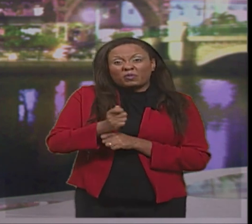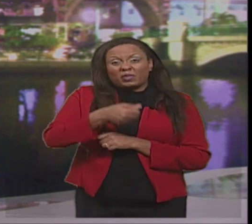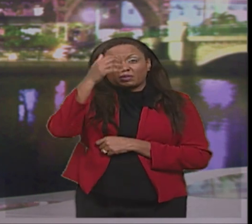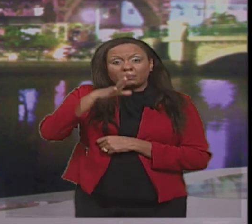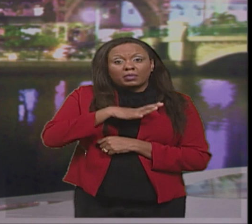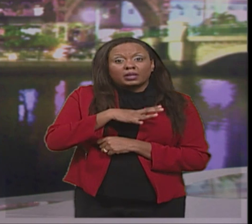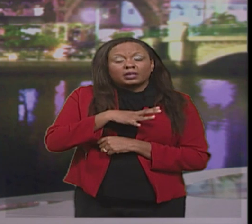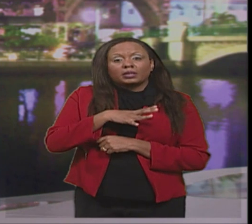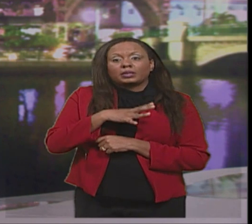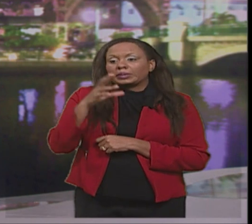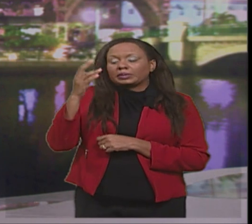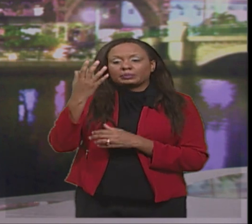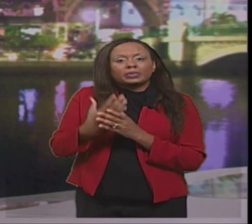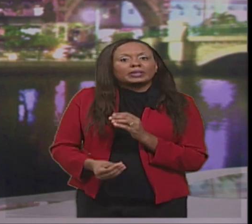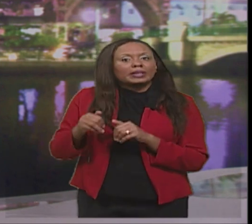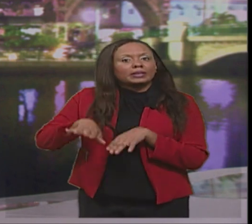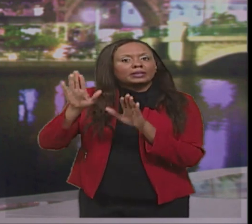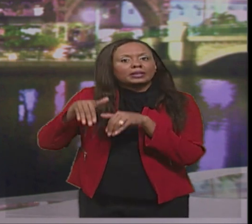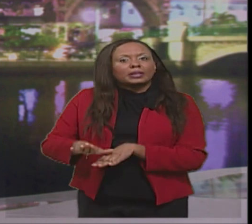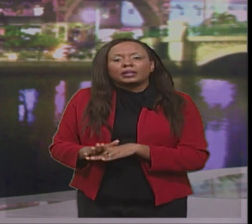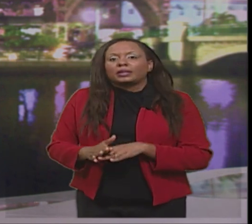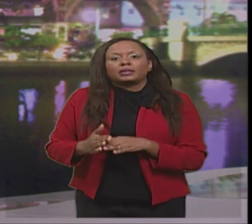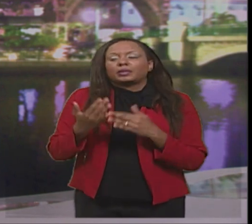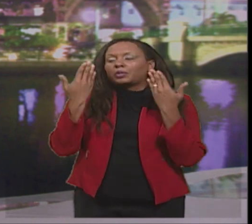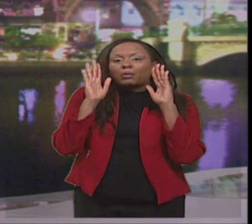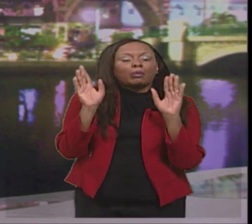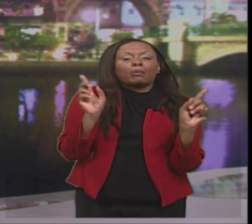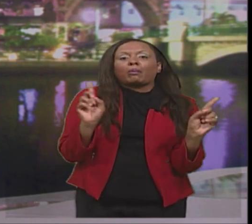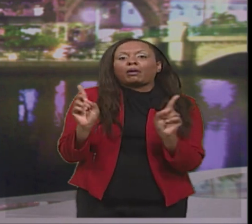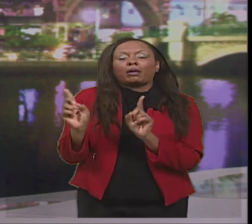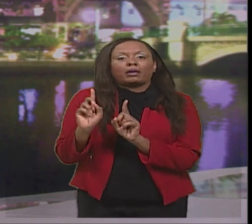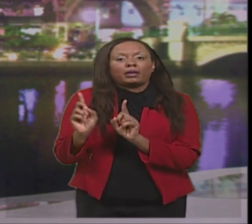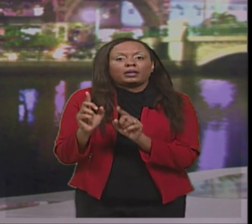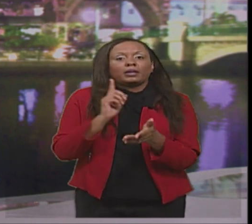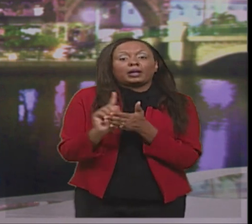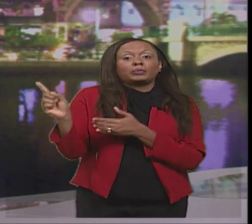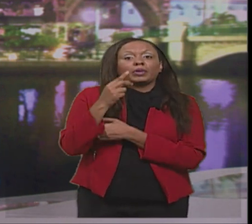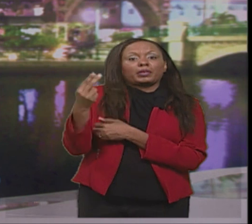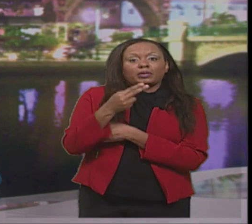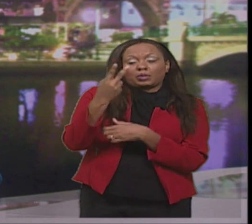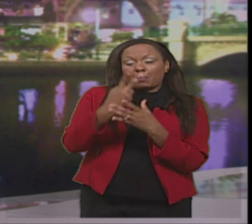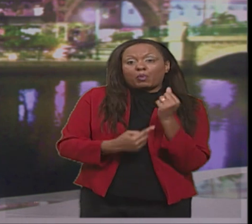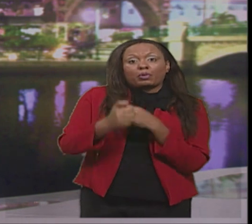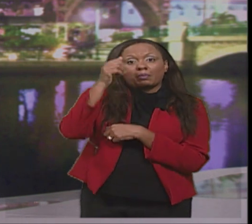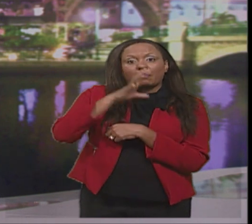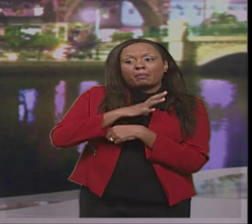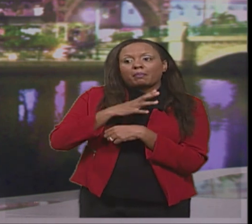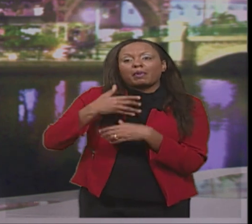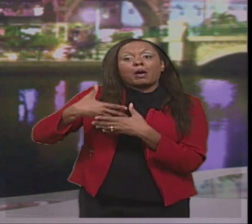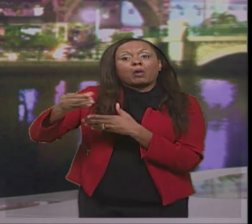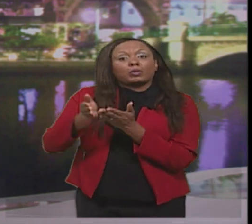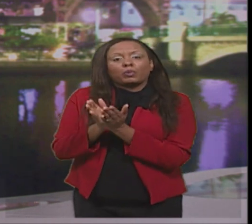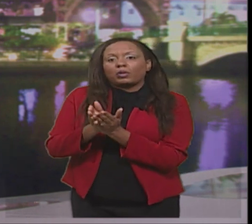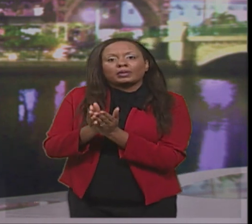for their safe return. The 2 men ventured out of port last Thursday and have not been seen or heard from since. We get more in this report